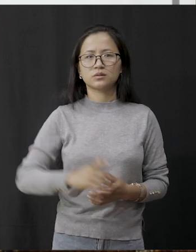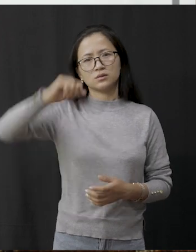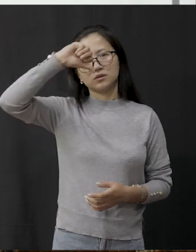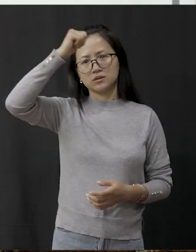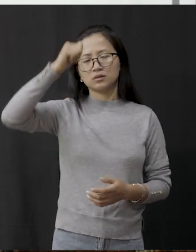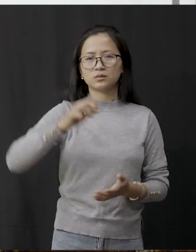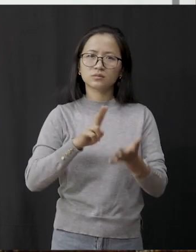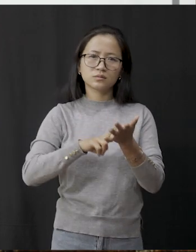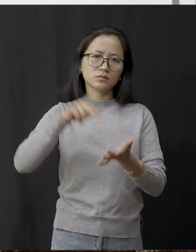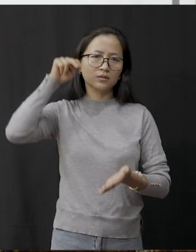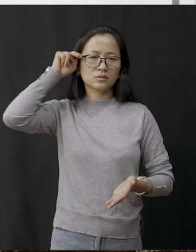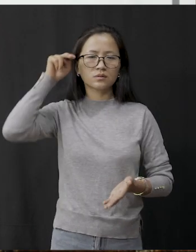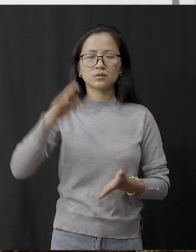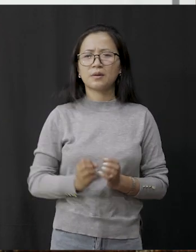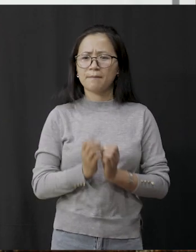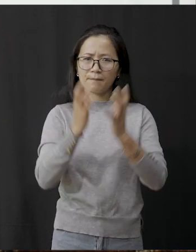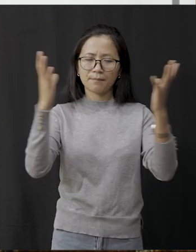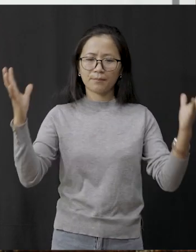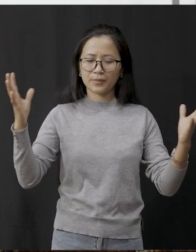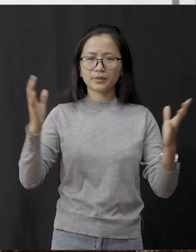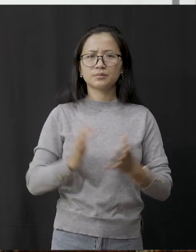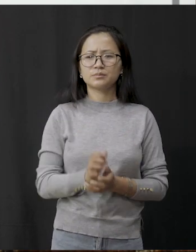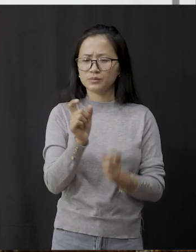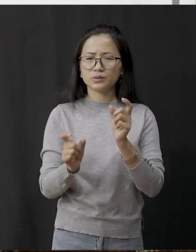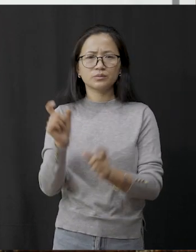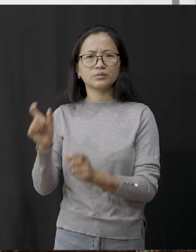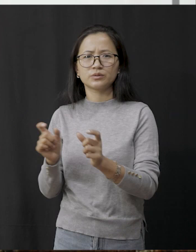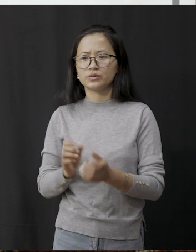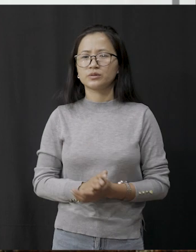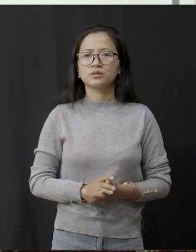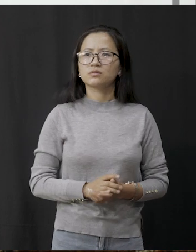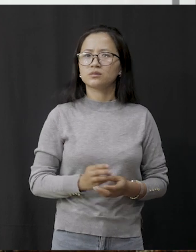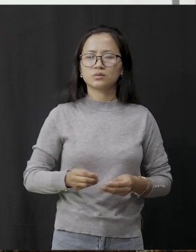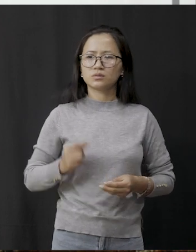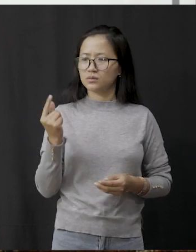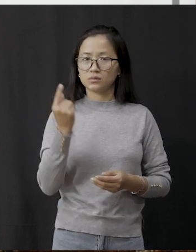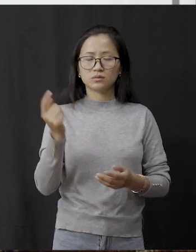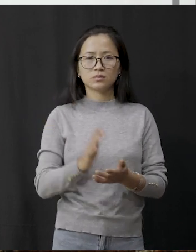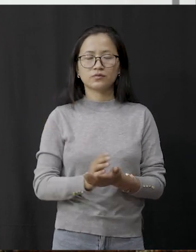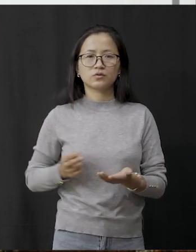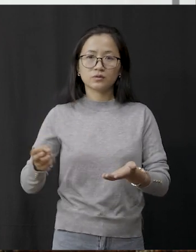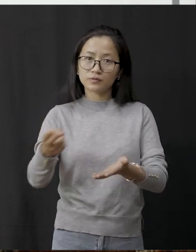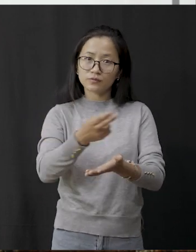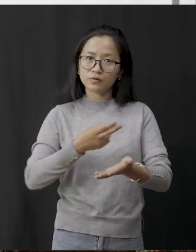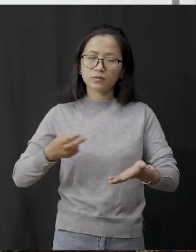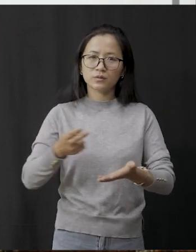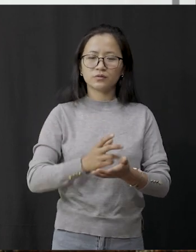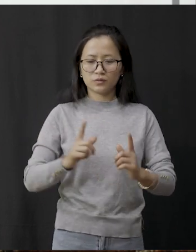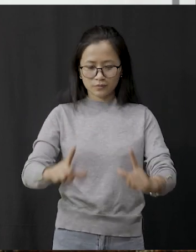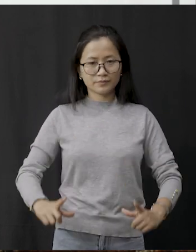India and in Nagaland, many people depend on farming for their